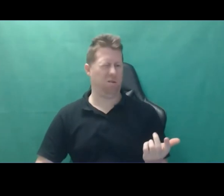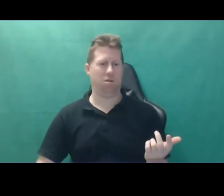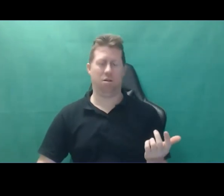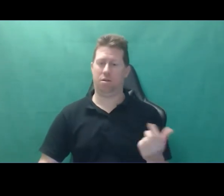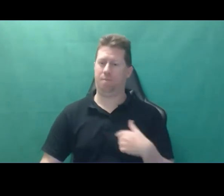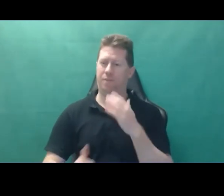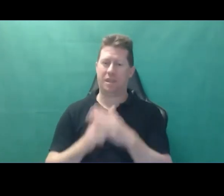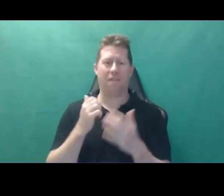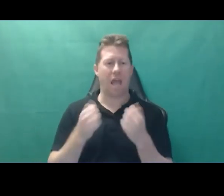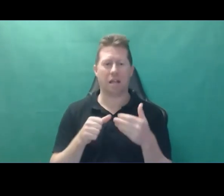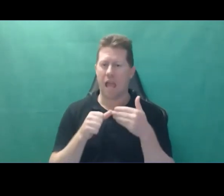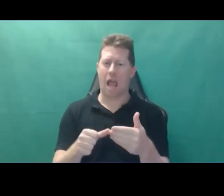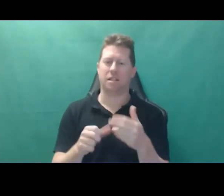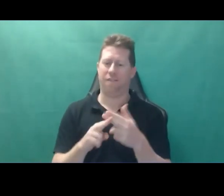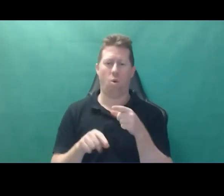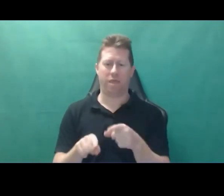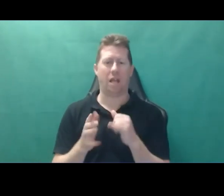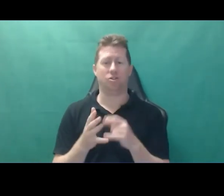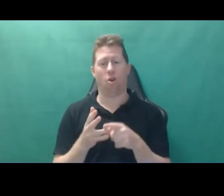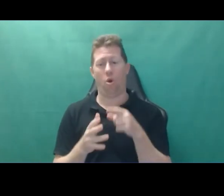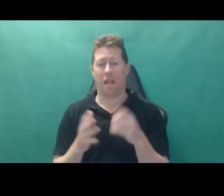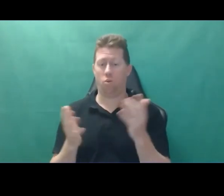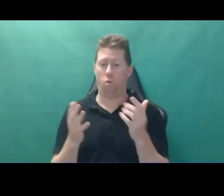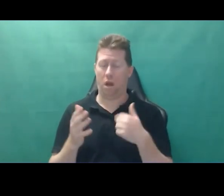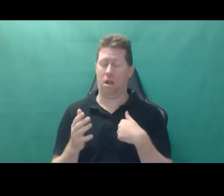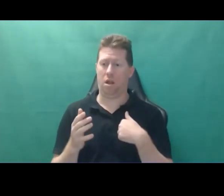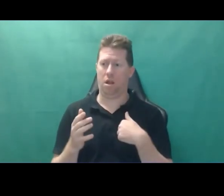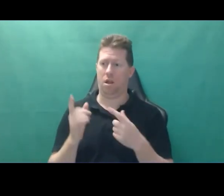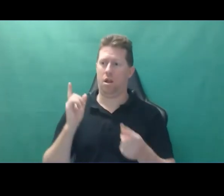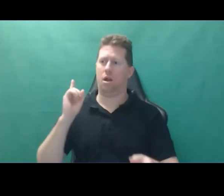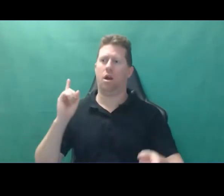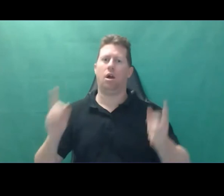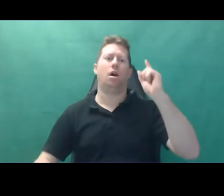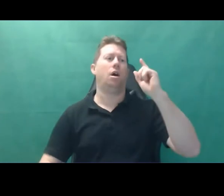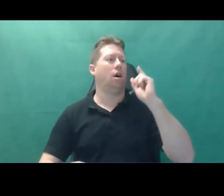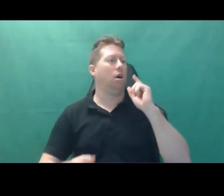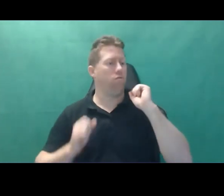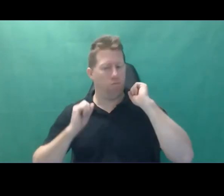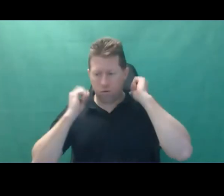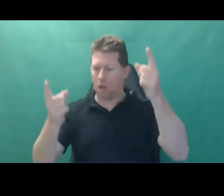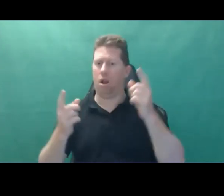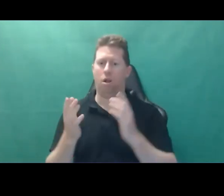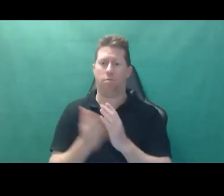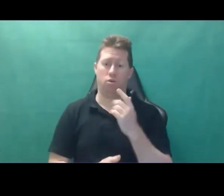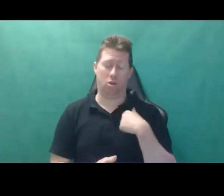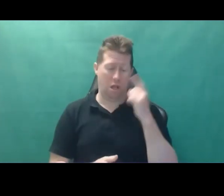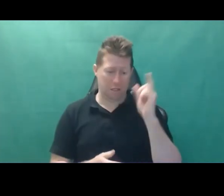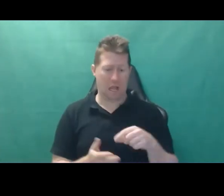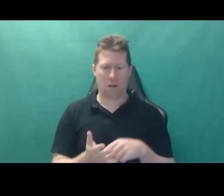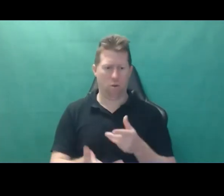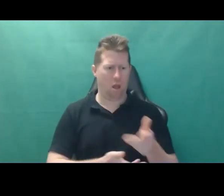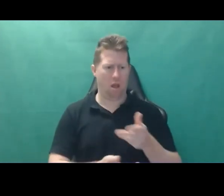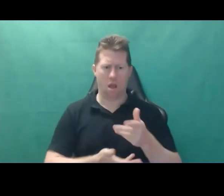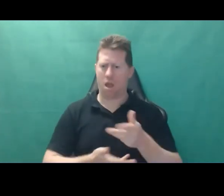answer. So this was just a mind-blowing realization as I started to talk to other people